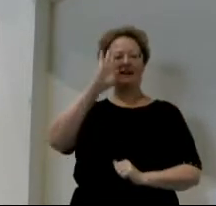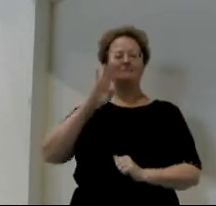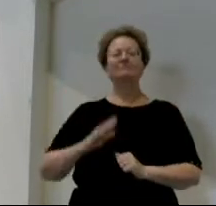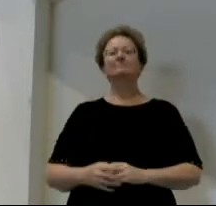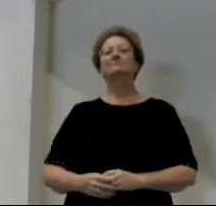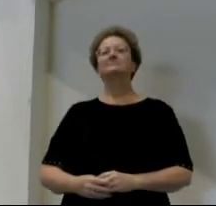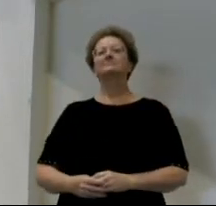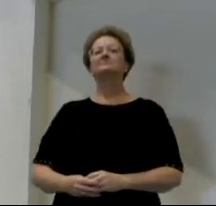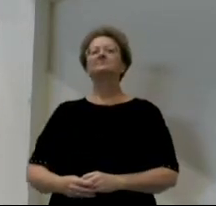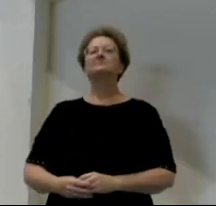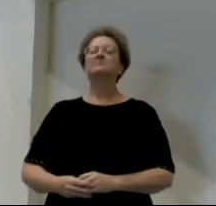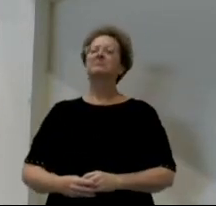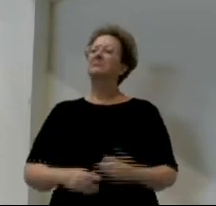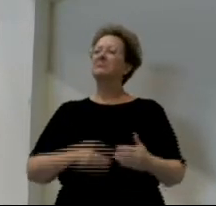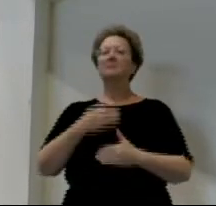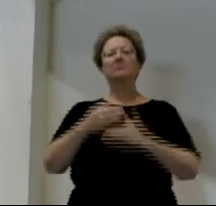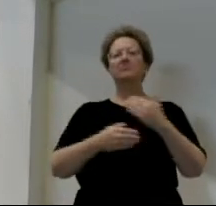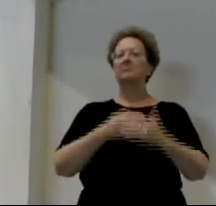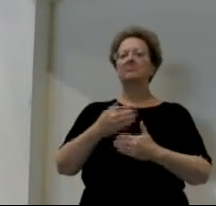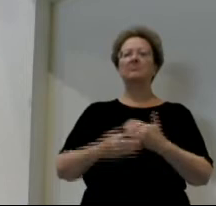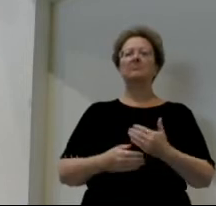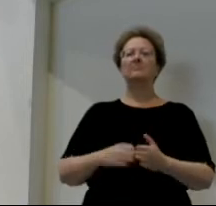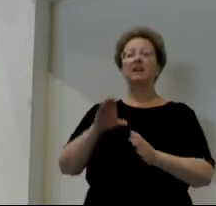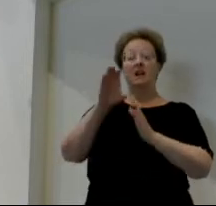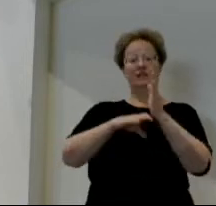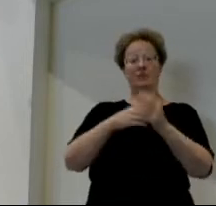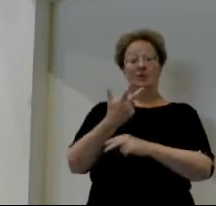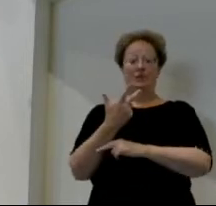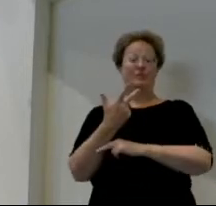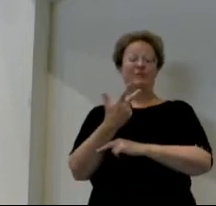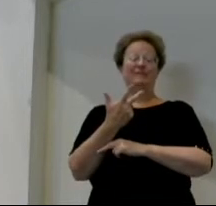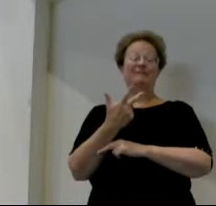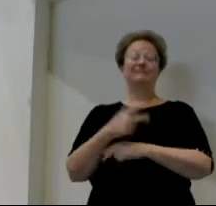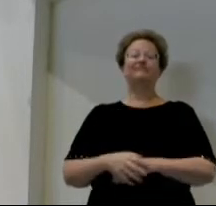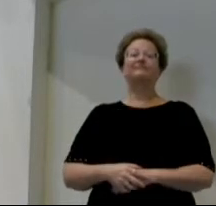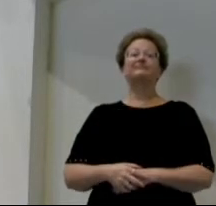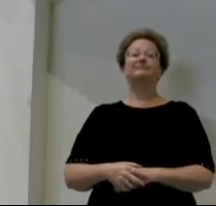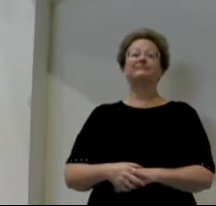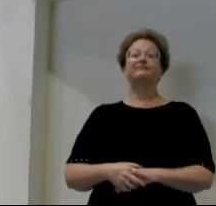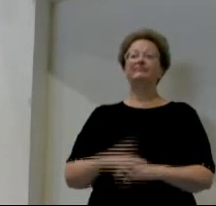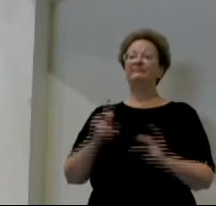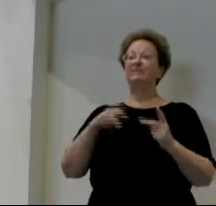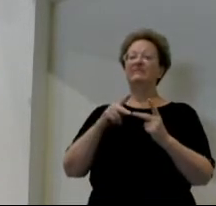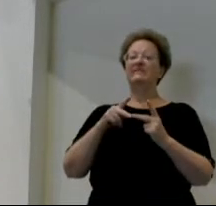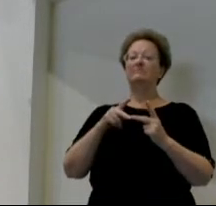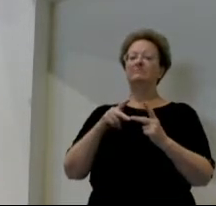We don't have to go too far. We just head into chapter 3 of Genesis, and we find that perfection is lost.